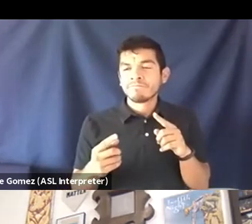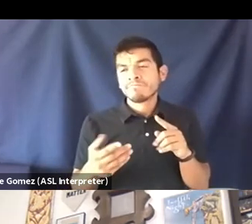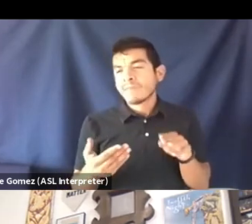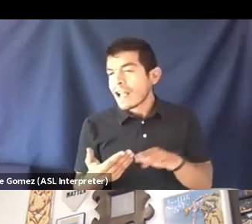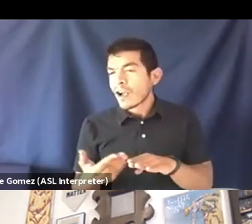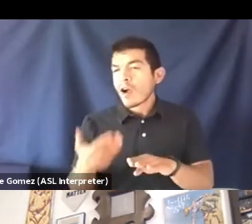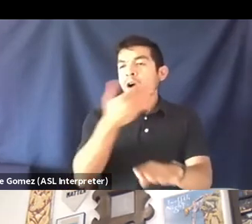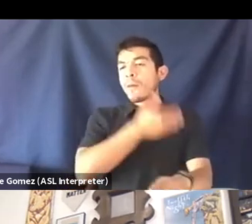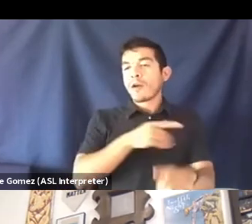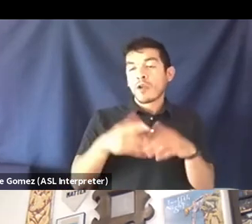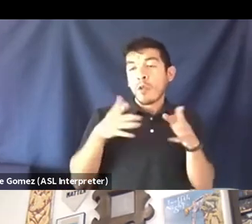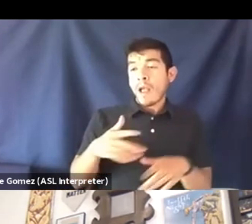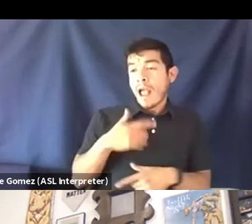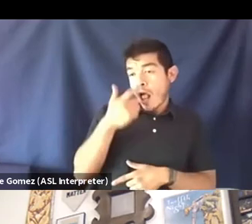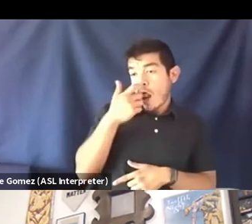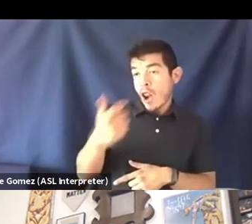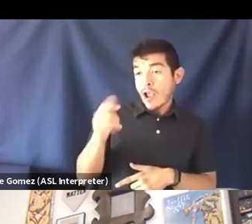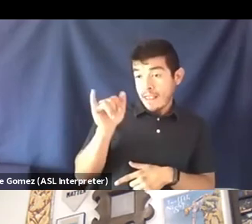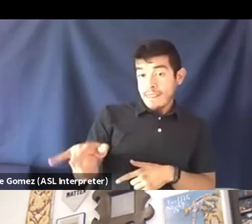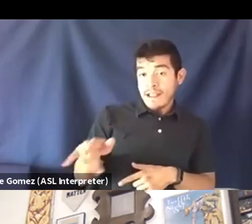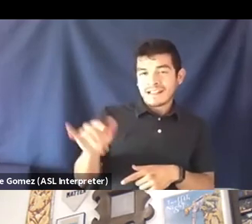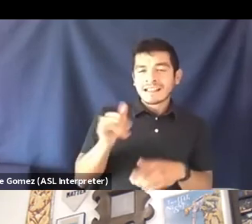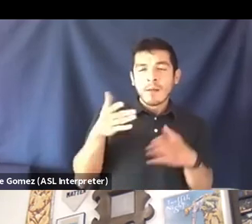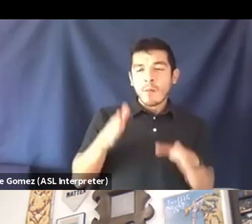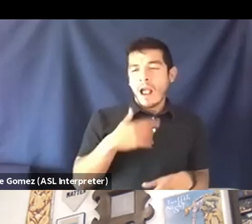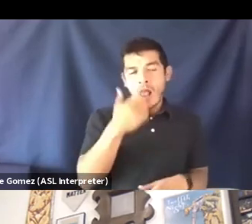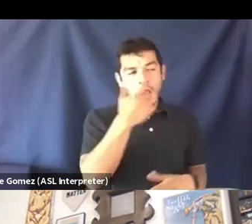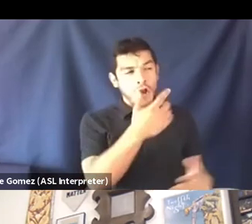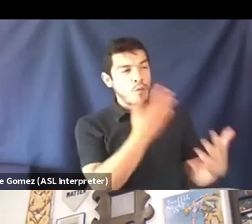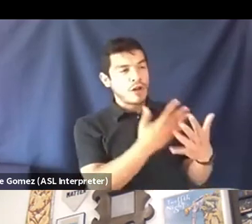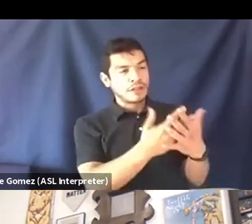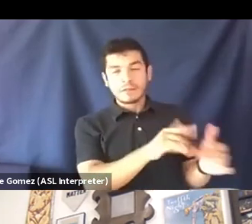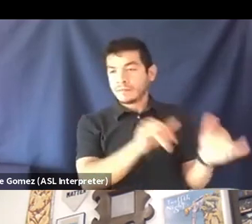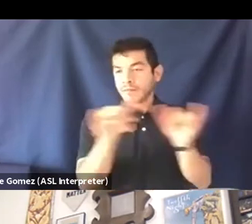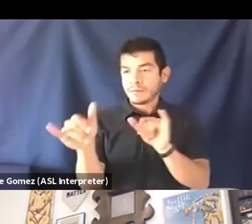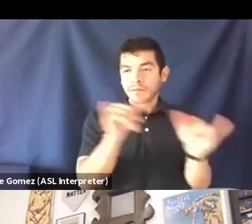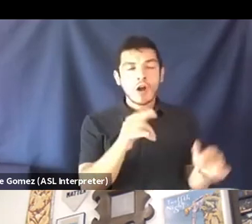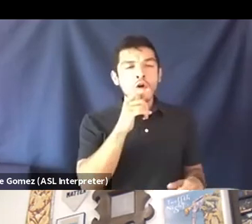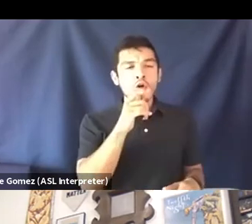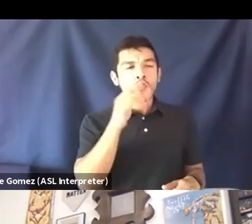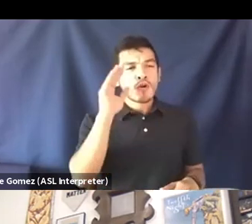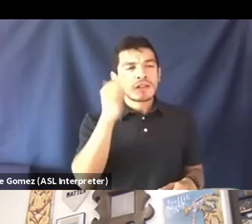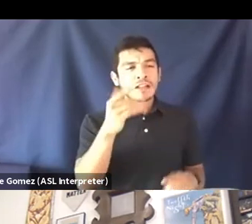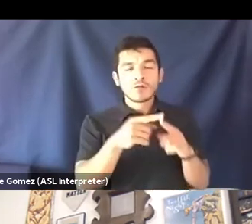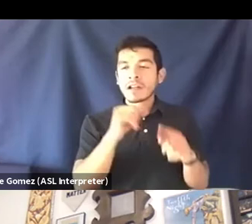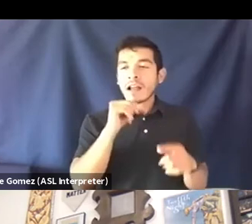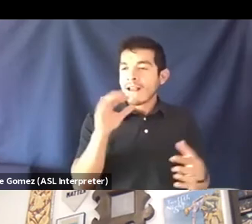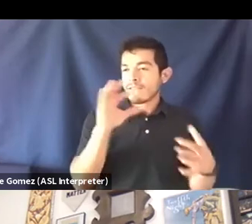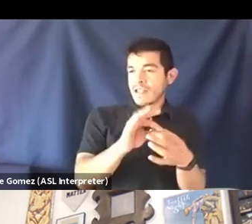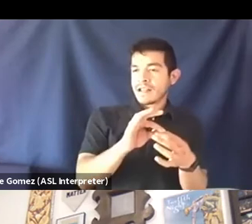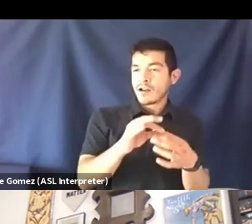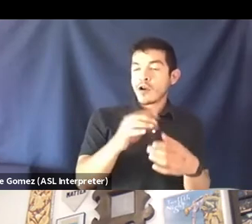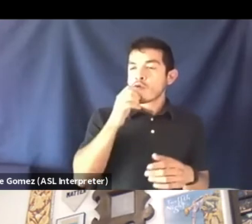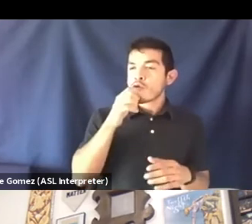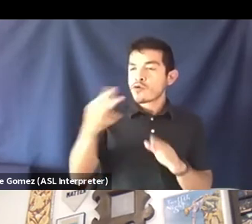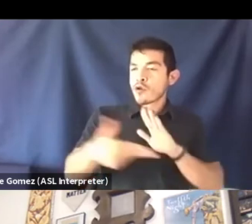I look at sterilizations is also the way I look at incarceration, is who you seem to be unfit, right? Who do you label as